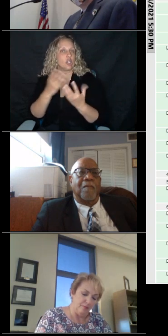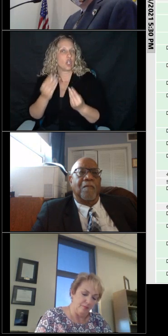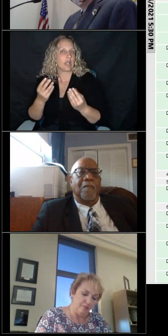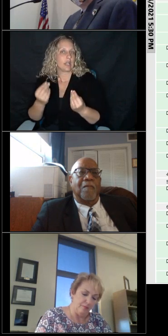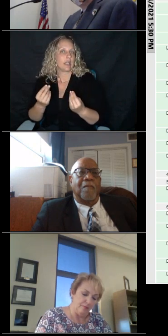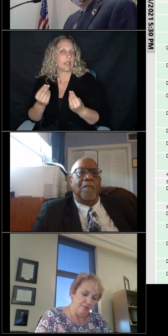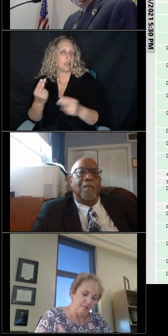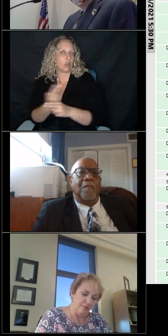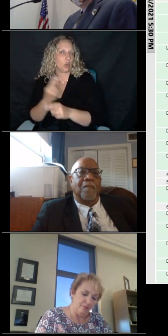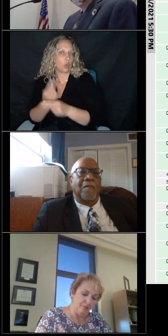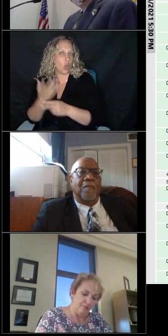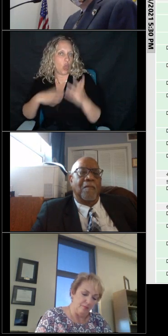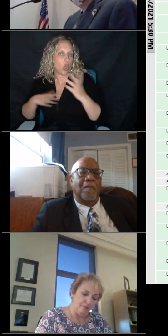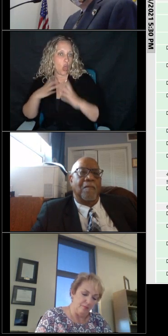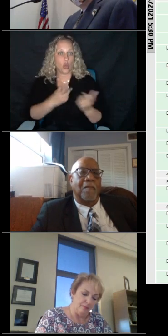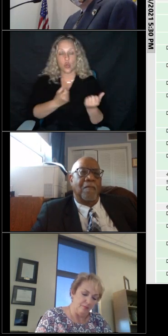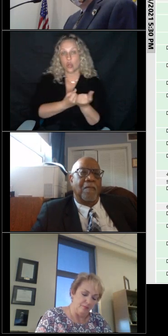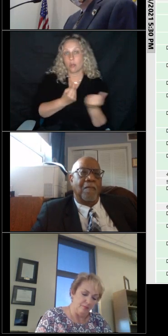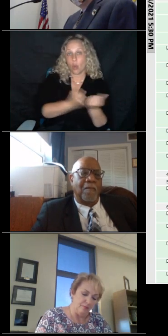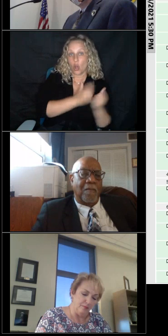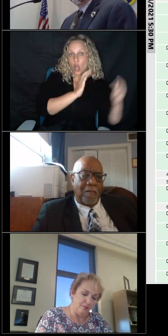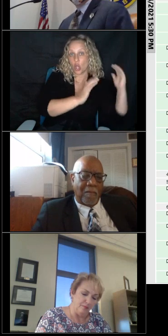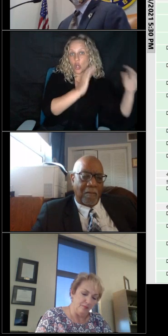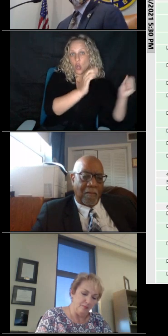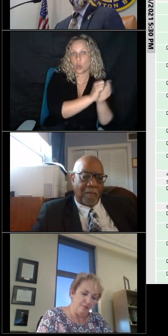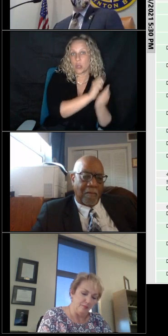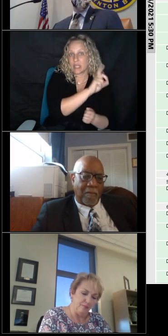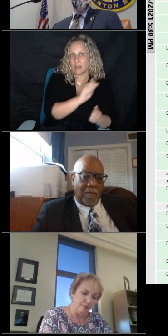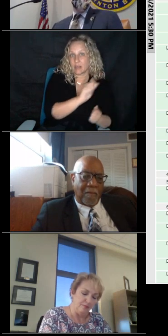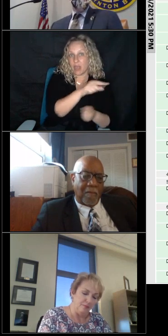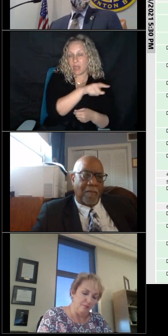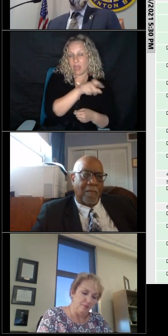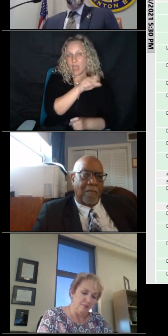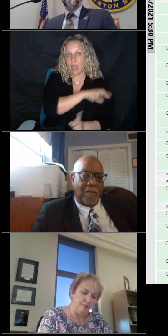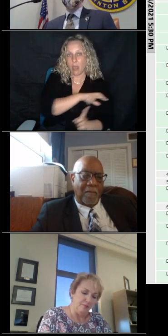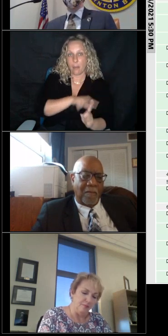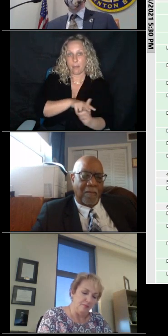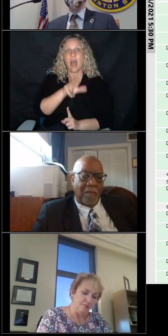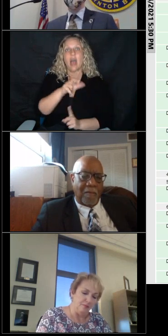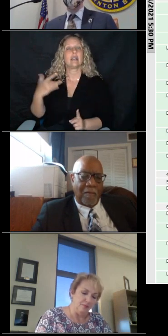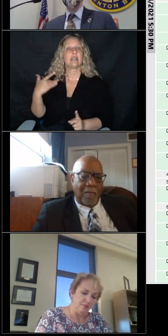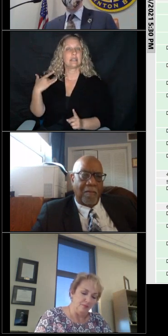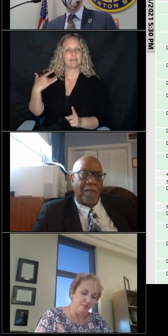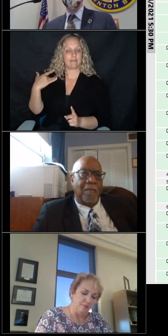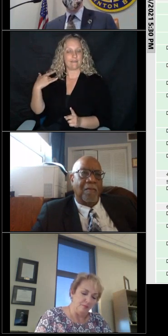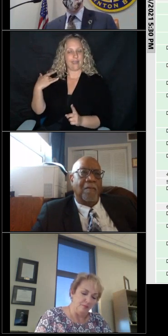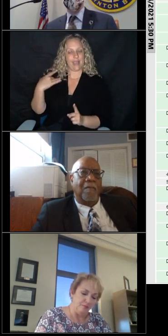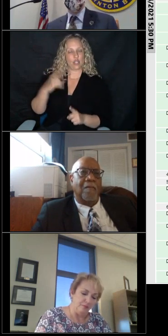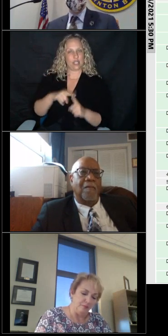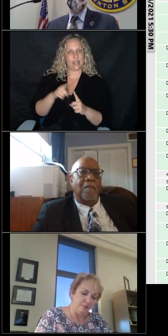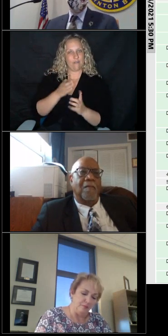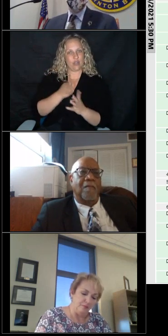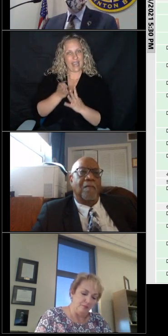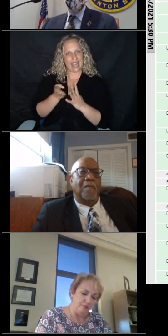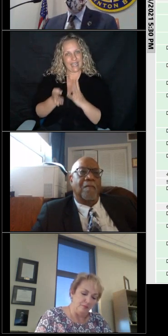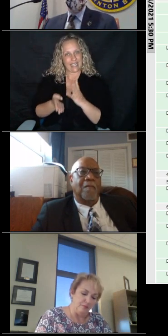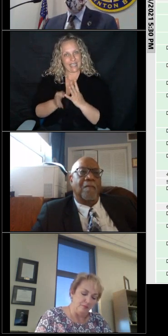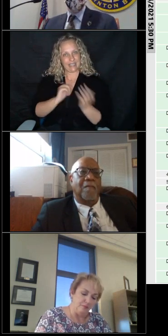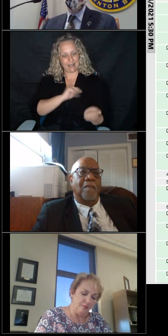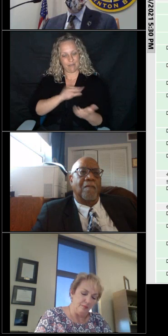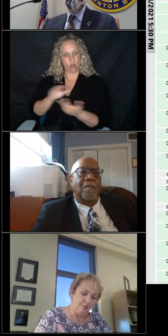you're supporting our adults with disabilities so they can apply sustainable fashion design techniques and start